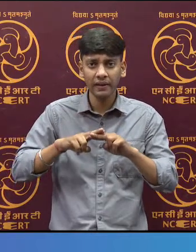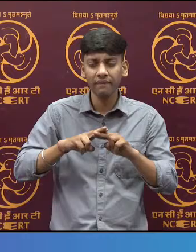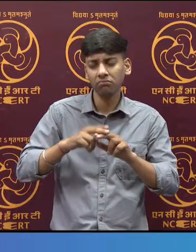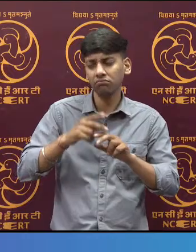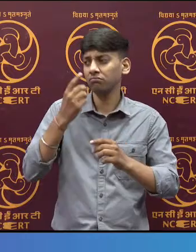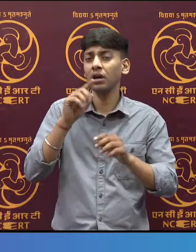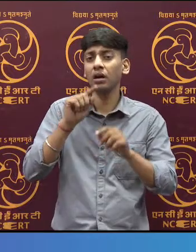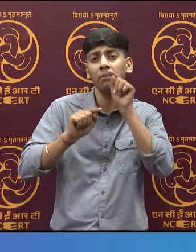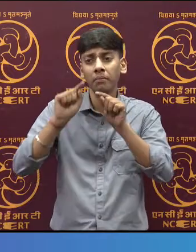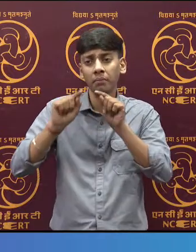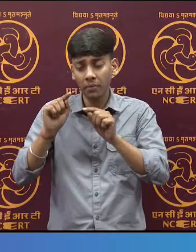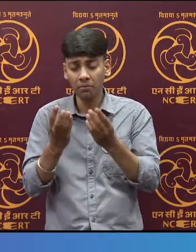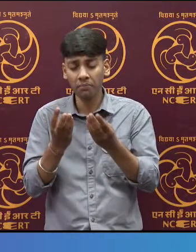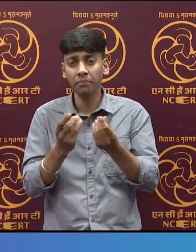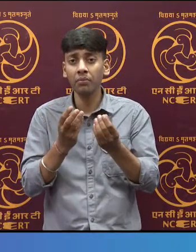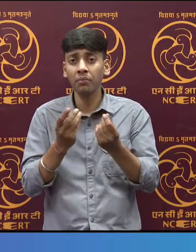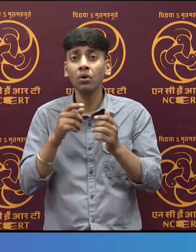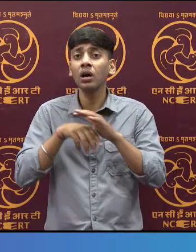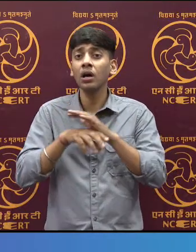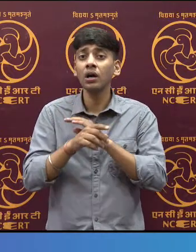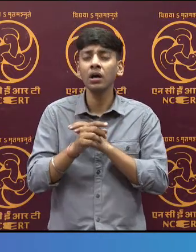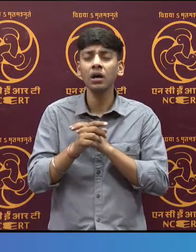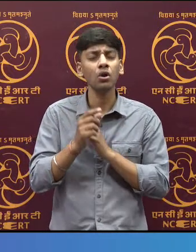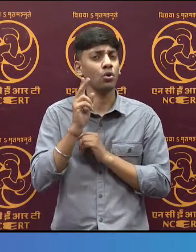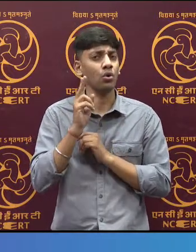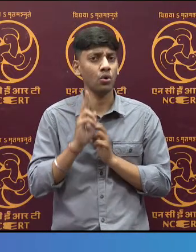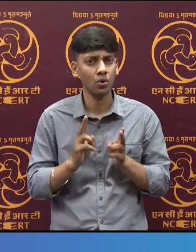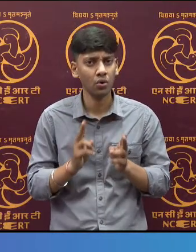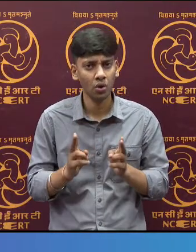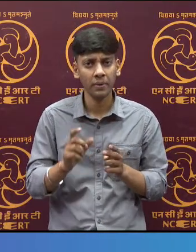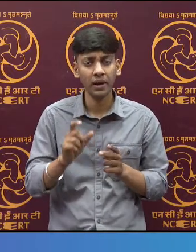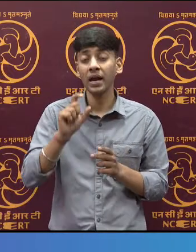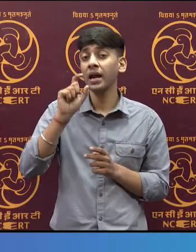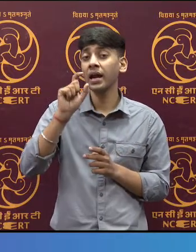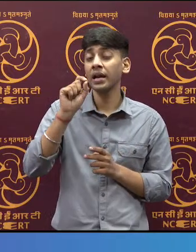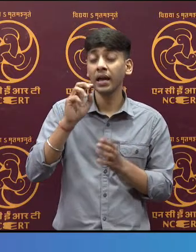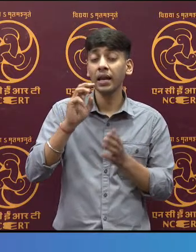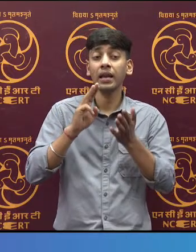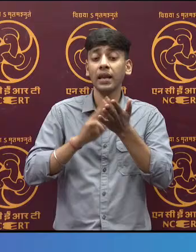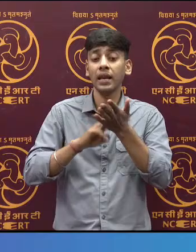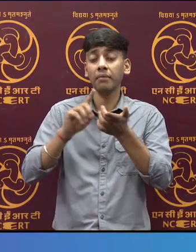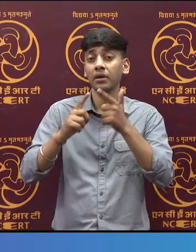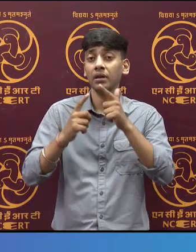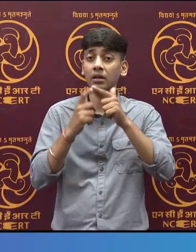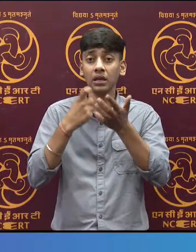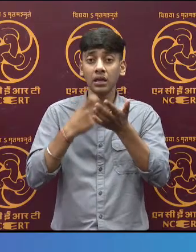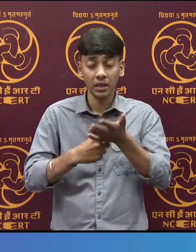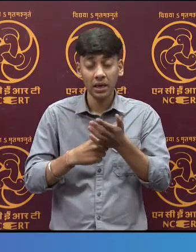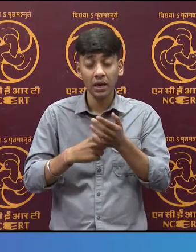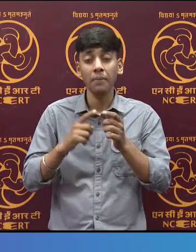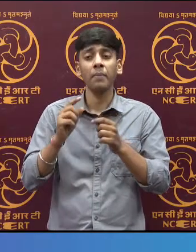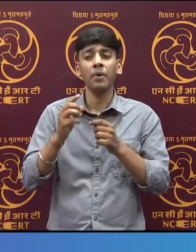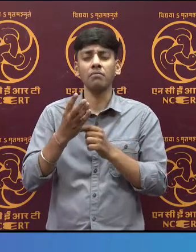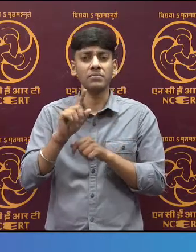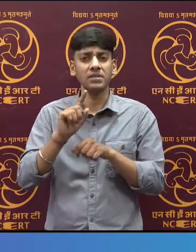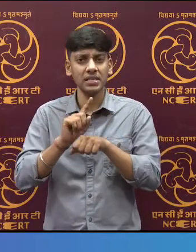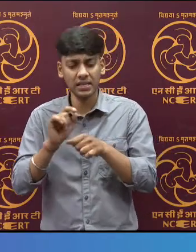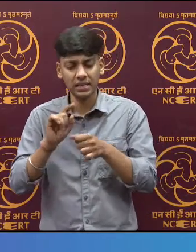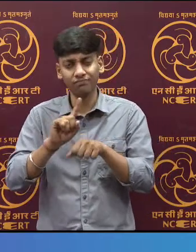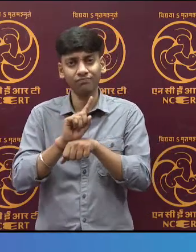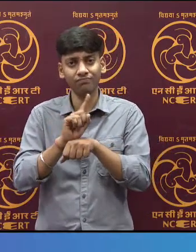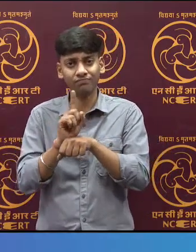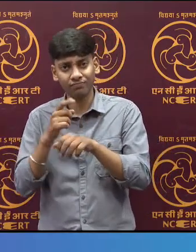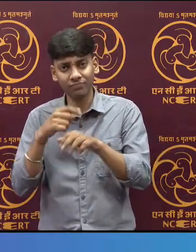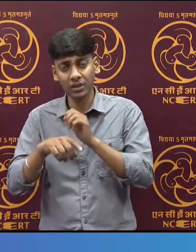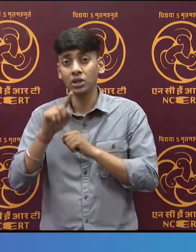easy, we usually take the value of g as 10 meters per second square. We round off the value. Okay, so ma'am, can I ask you, like,